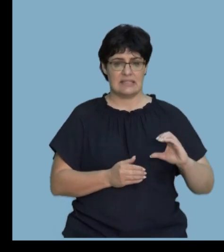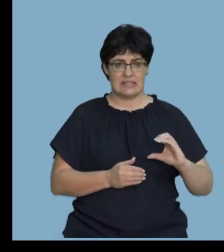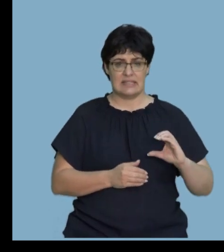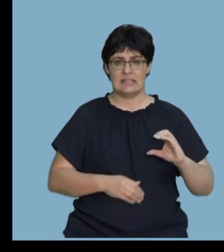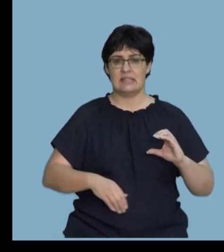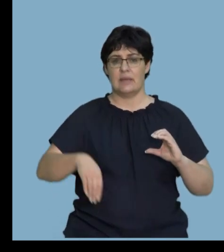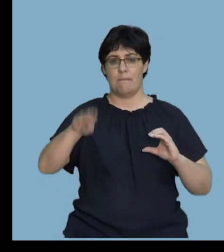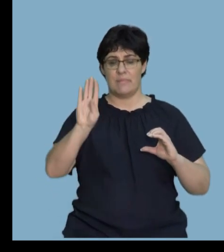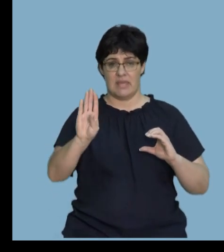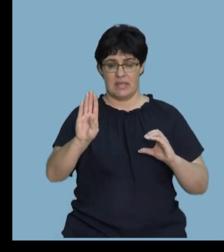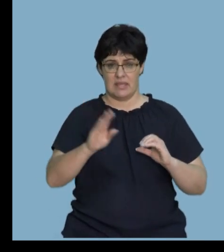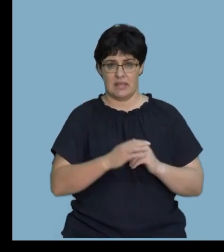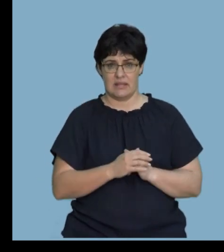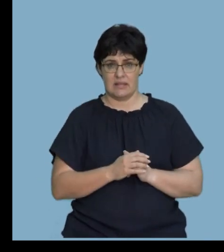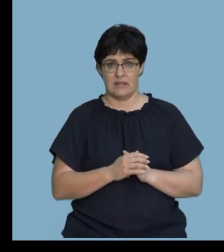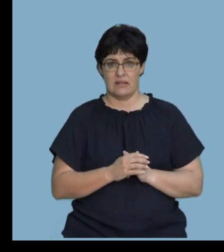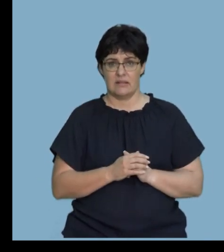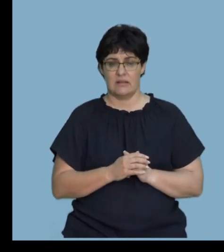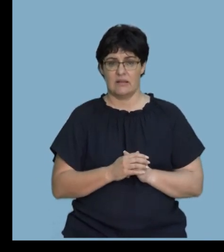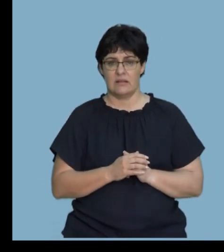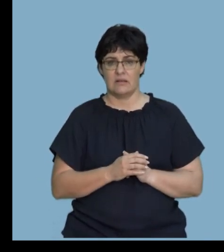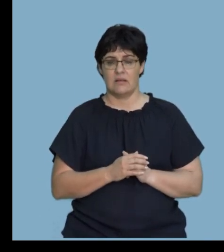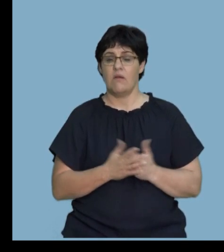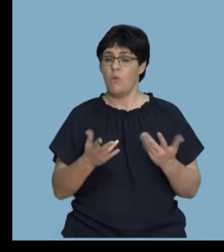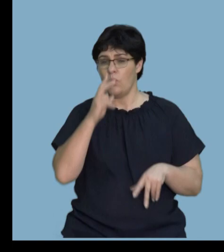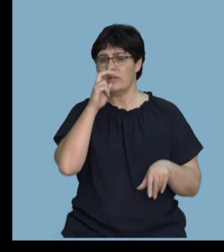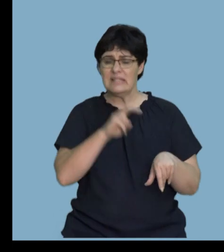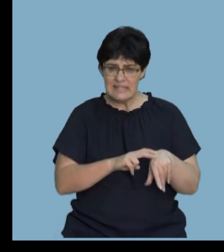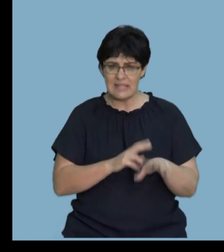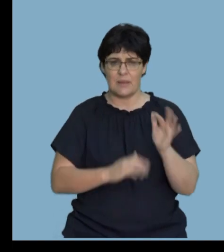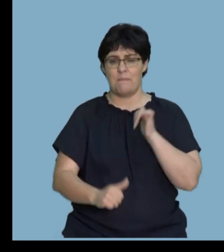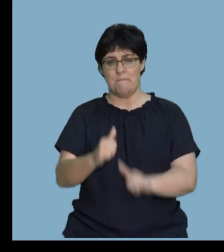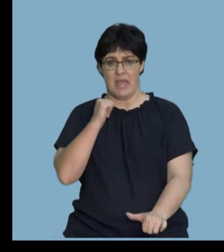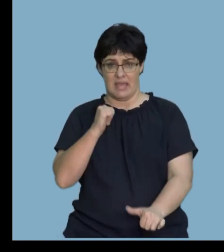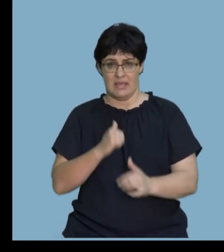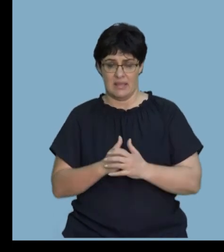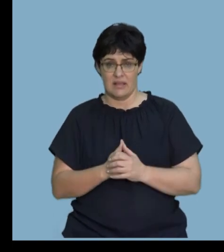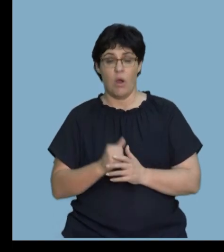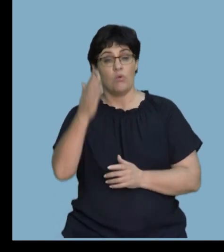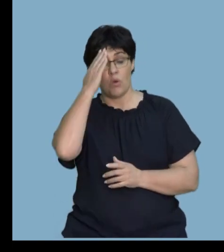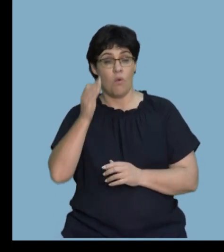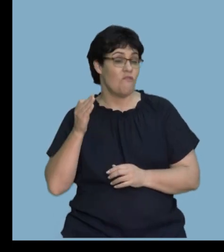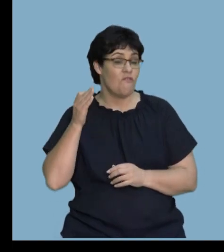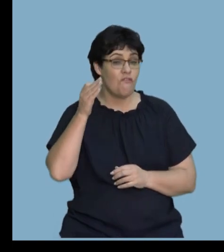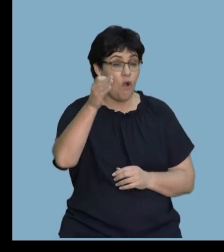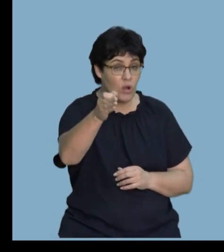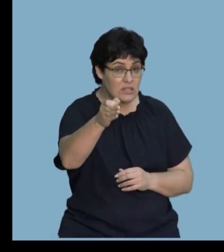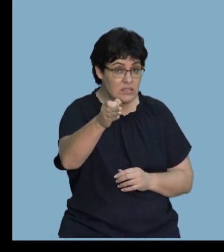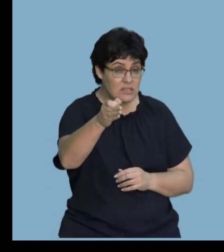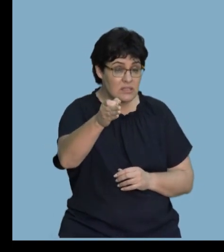and option B, right? Now, we need to go back. We know that the forward reaction is